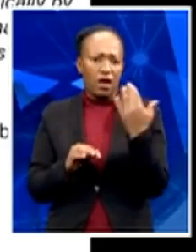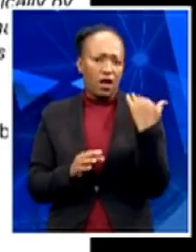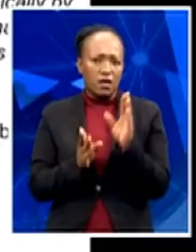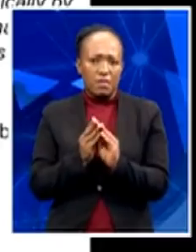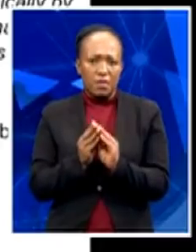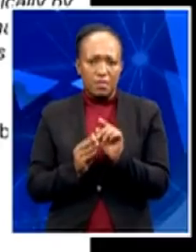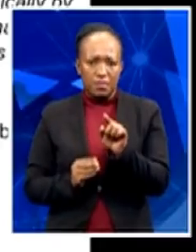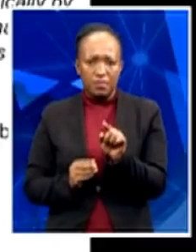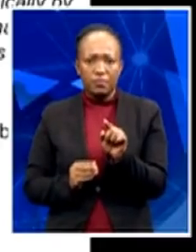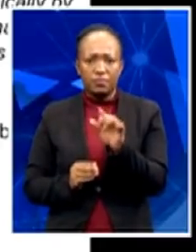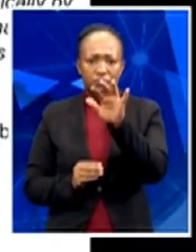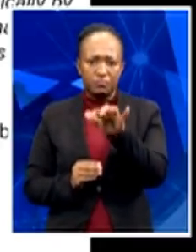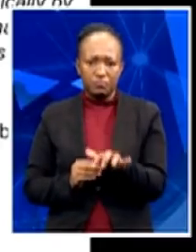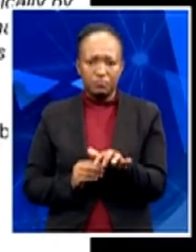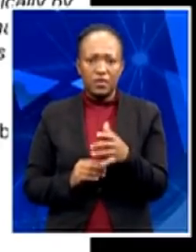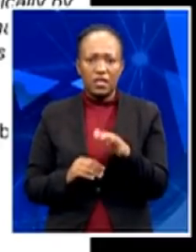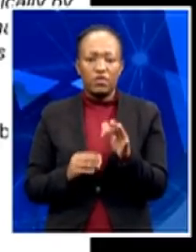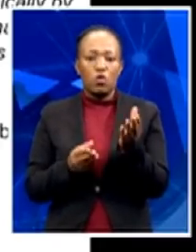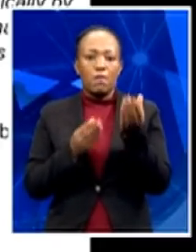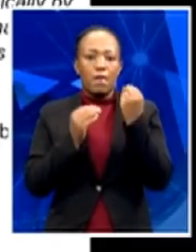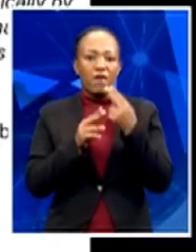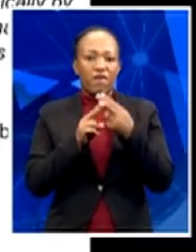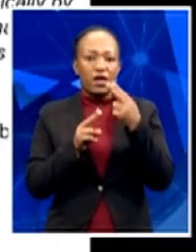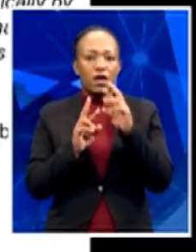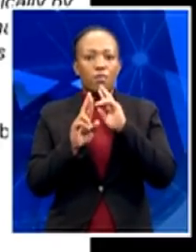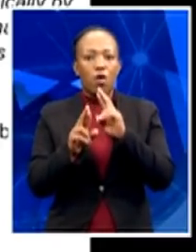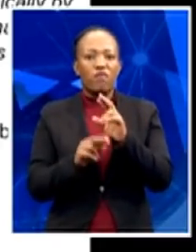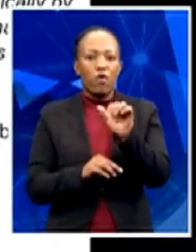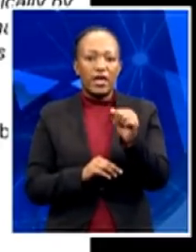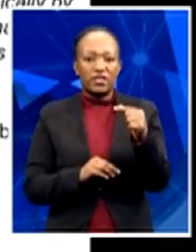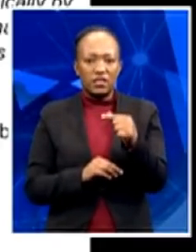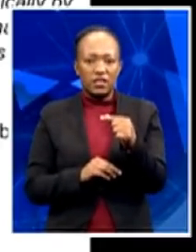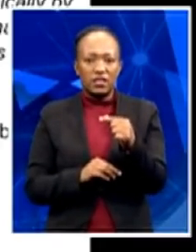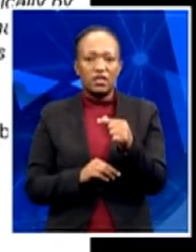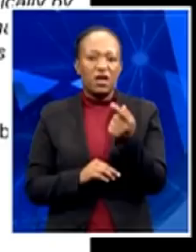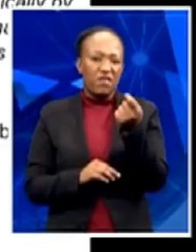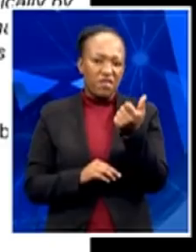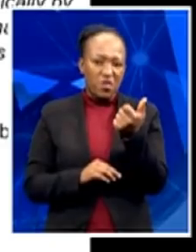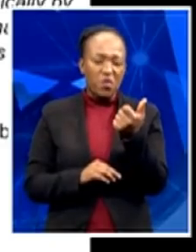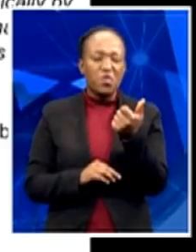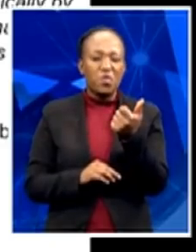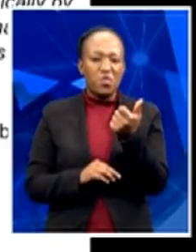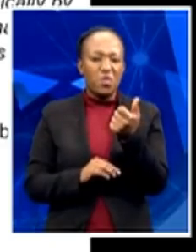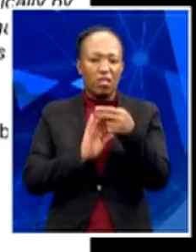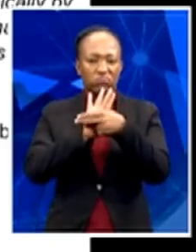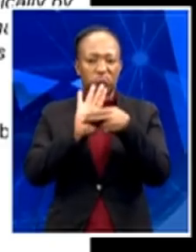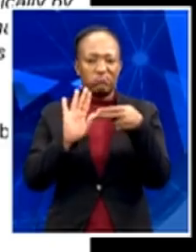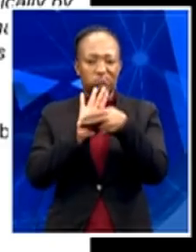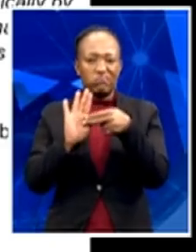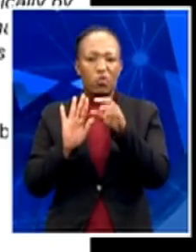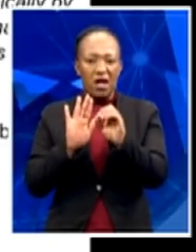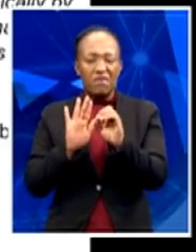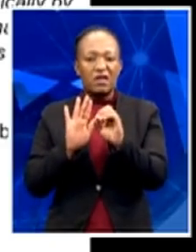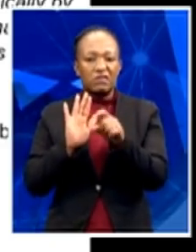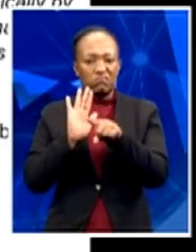the final report of the Auditor General, there were some red flags that were actually raised by the Auditor General and requested